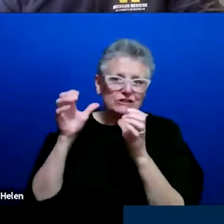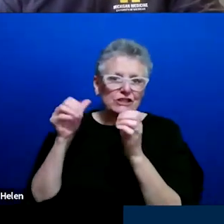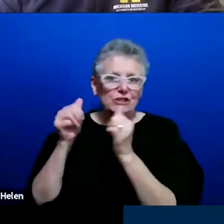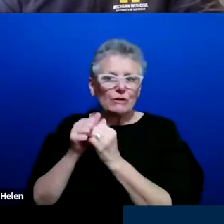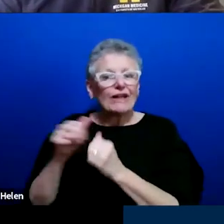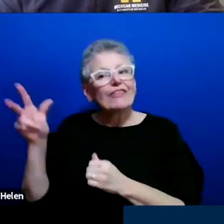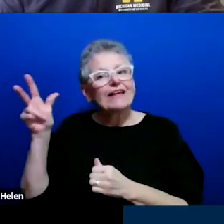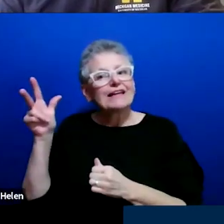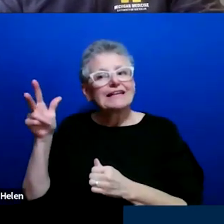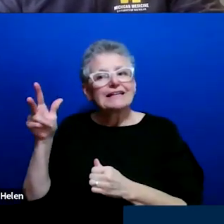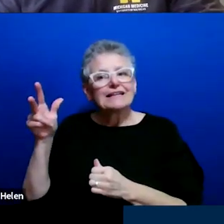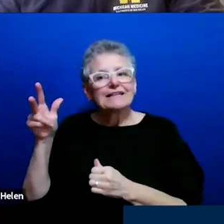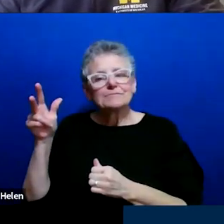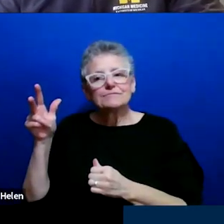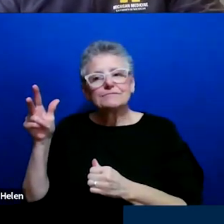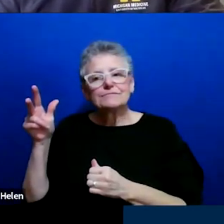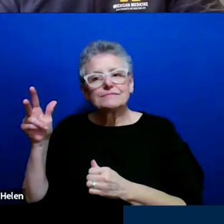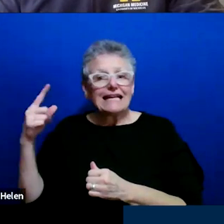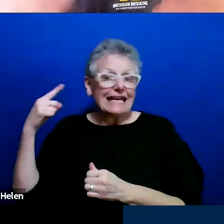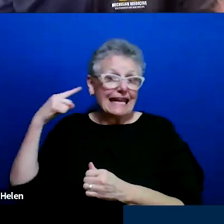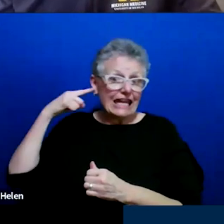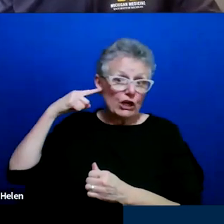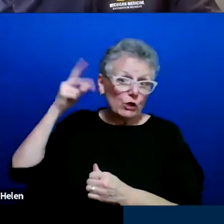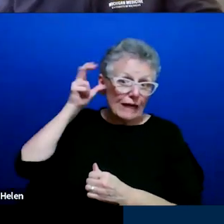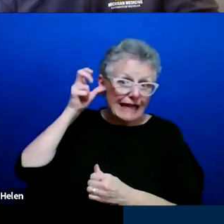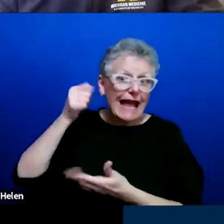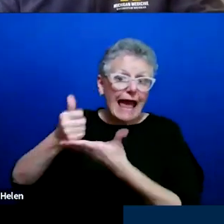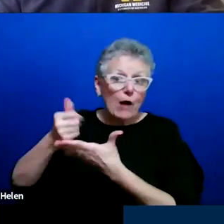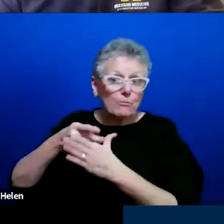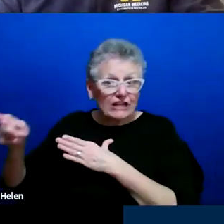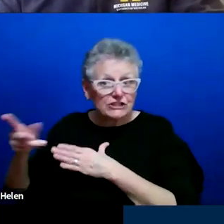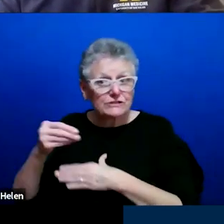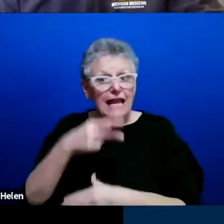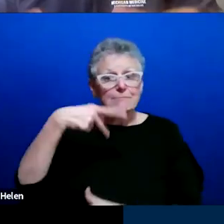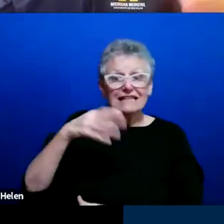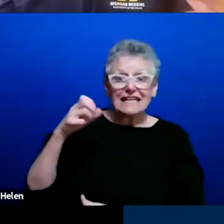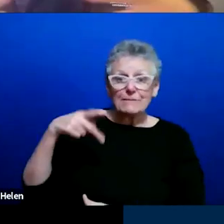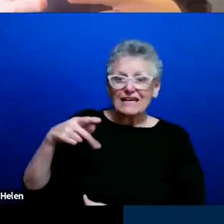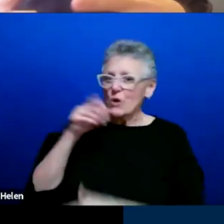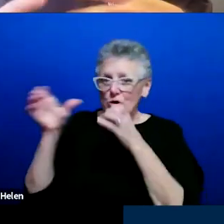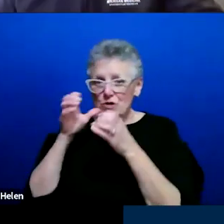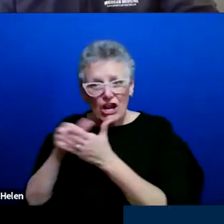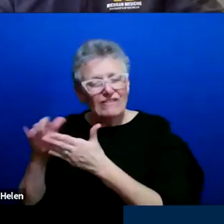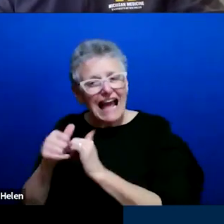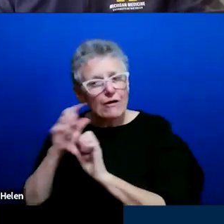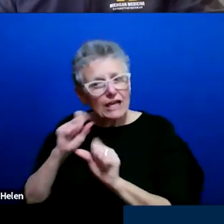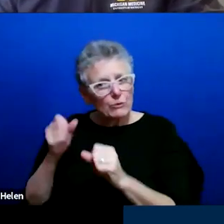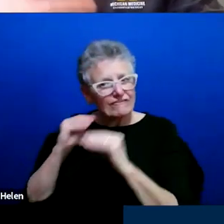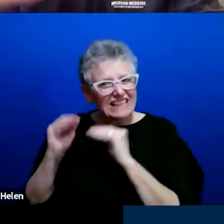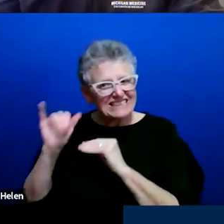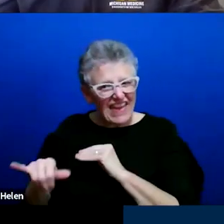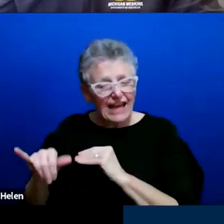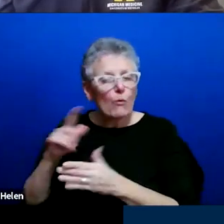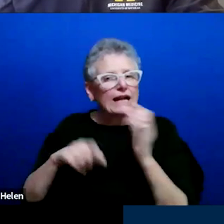health professionals and primary care providers. How can we address it? And what are things that we can do in tandem? So